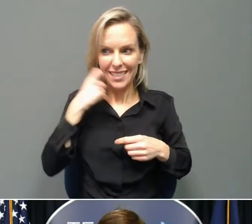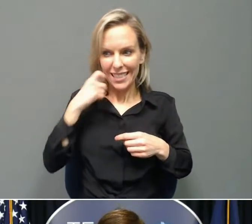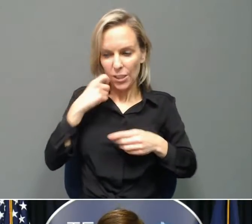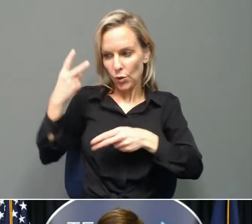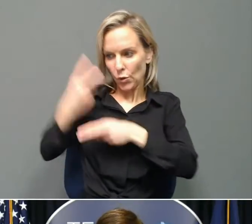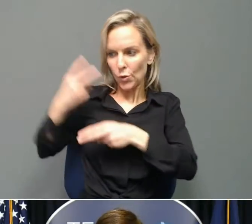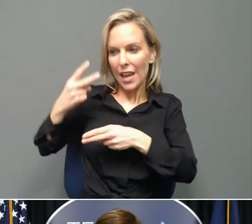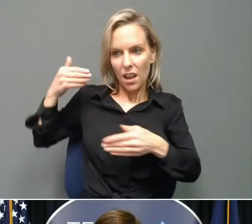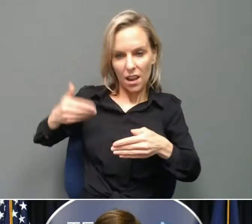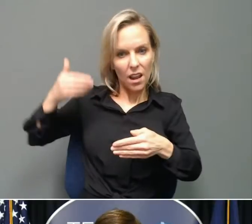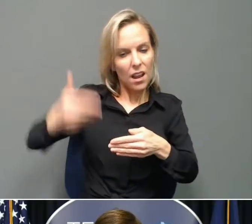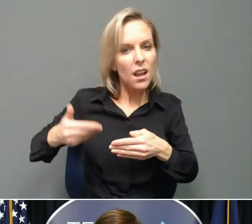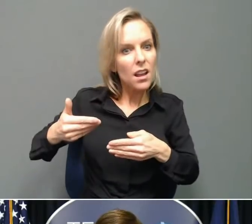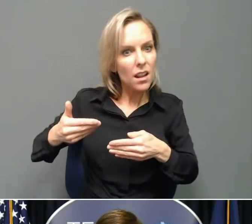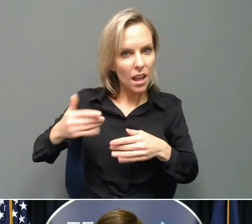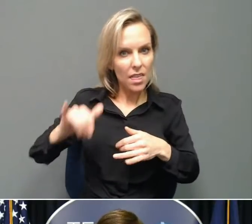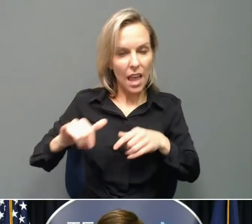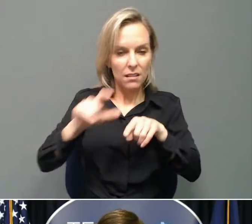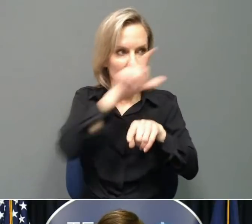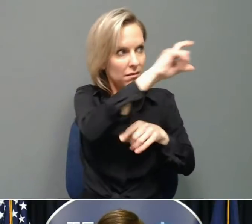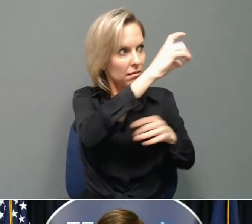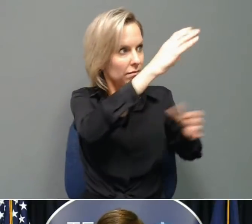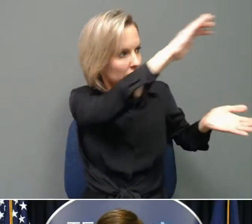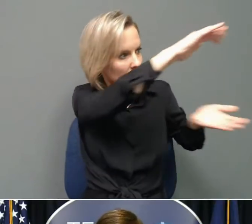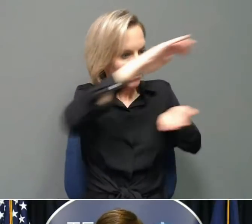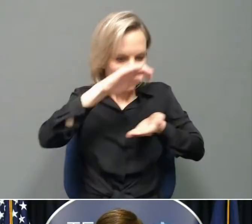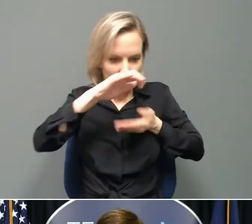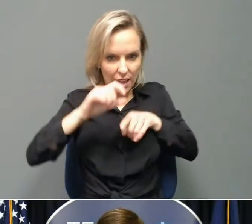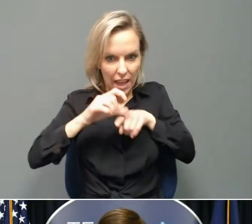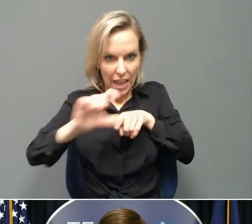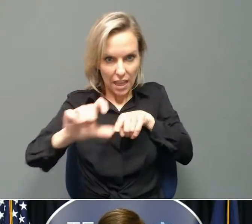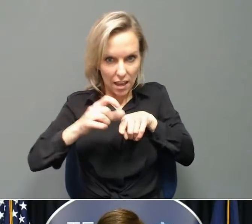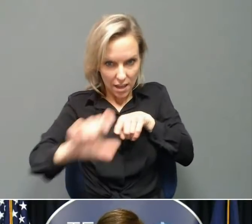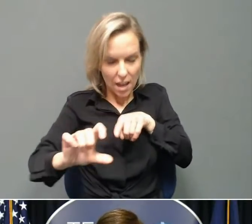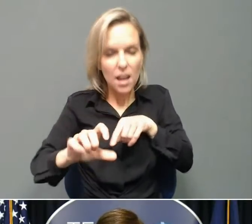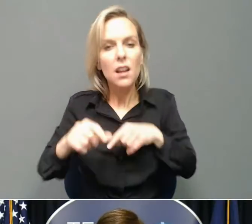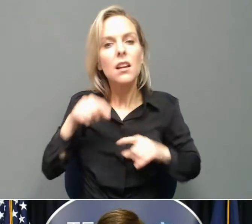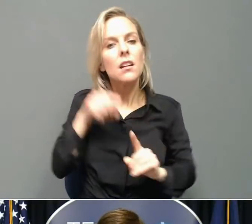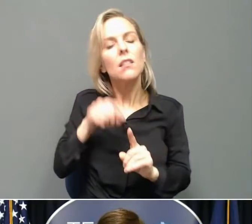this week's allocation, we've already given the first shot of hope to